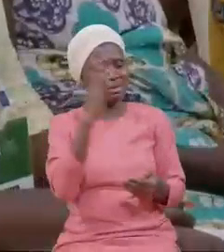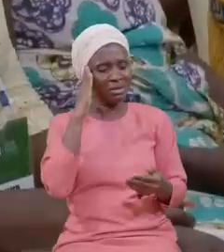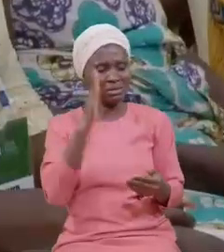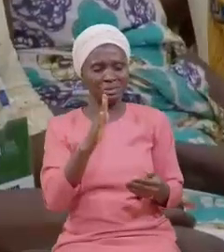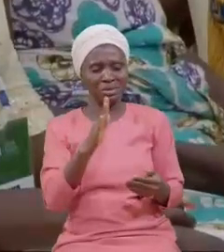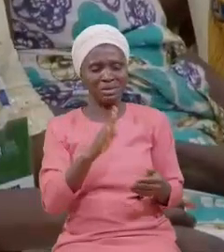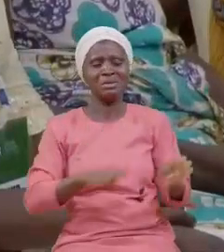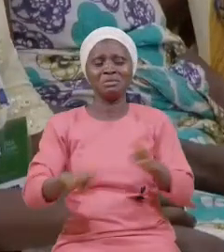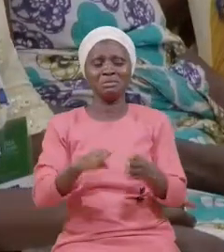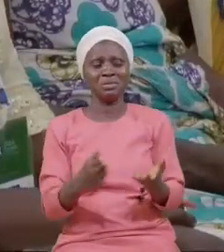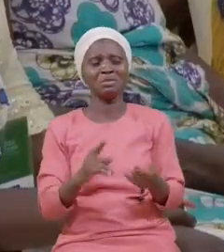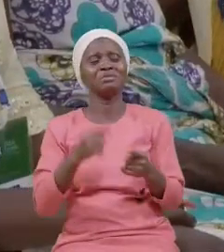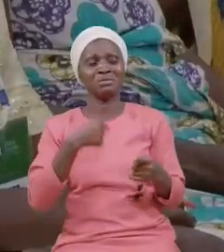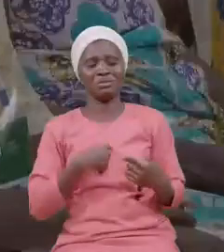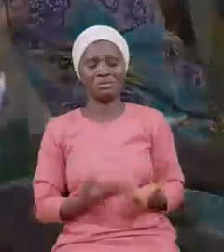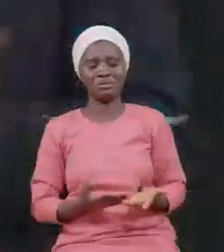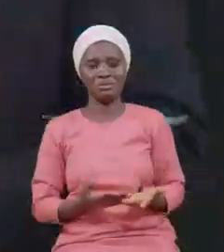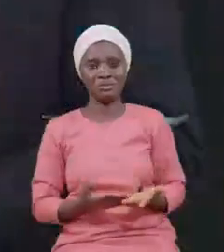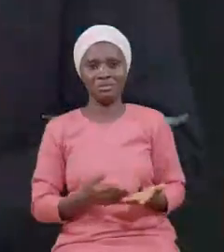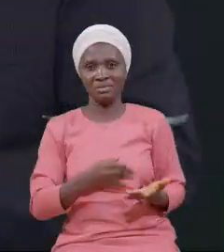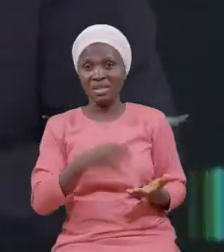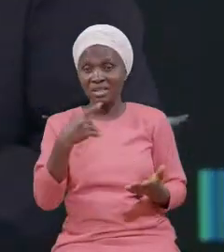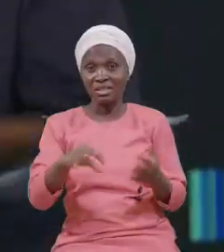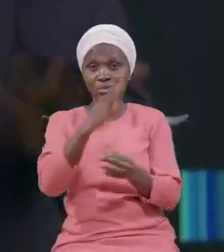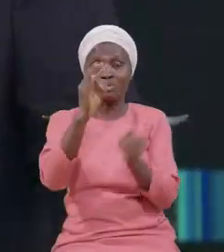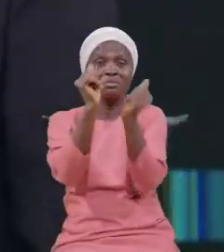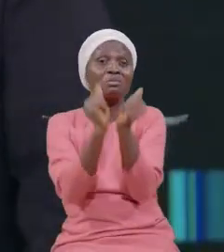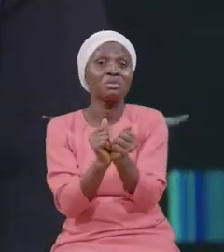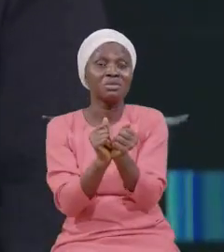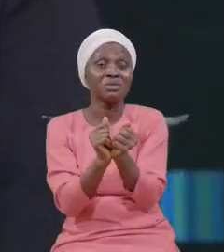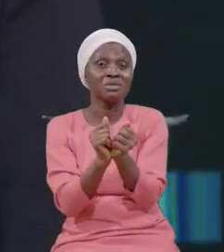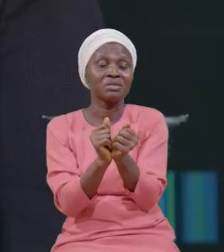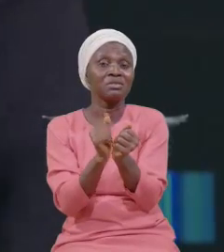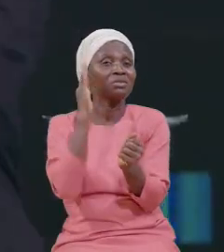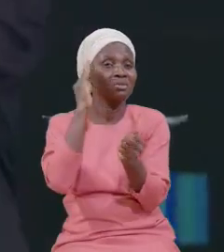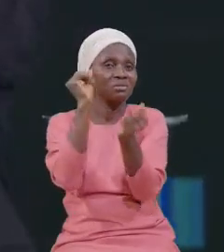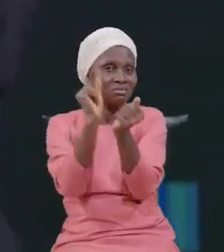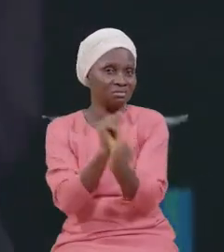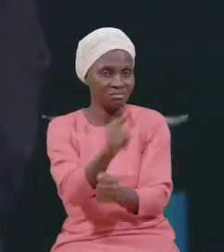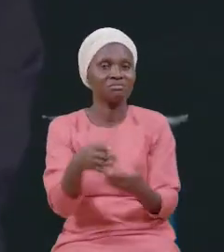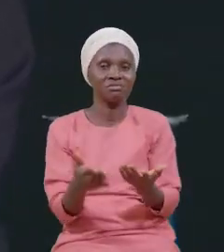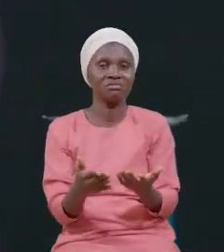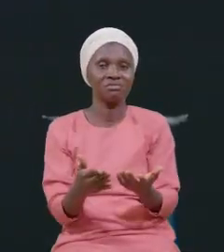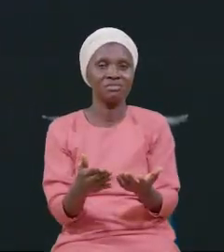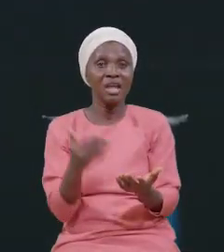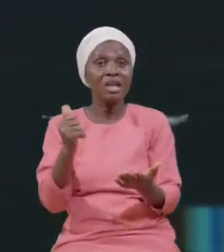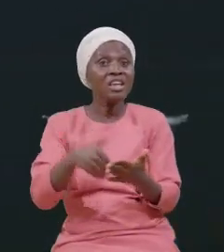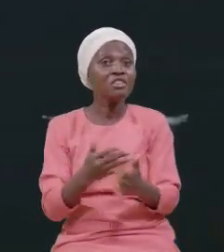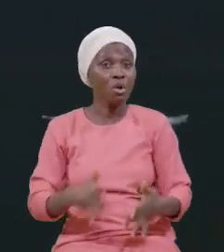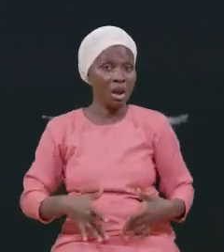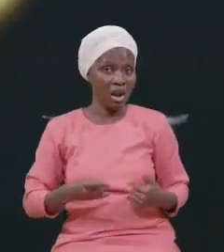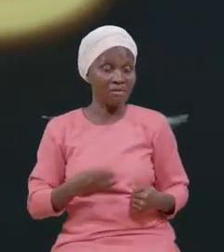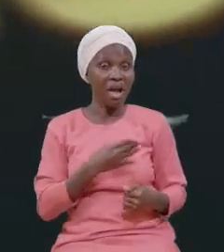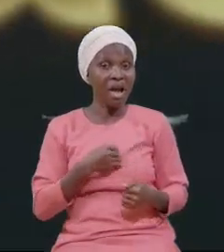you have learned a new life, the new life to live, and the direction to go,